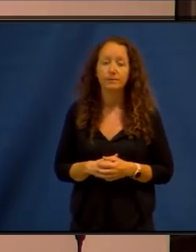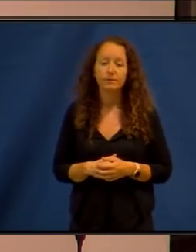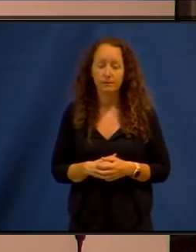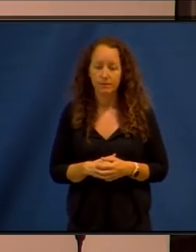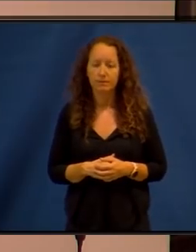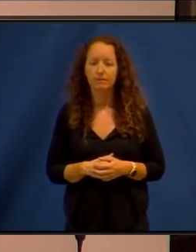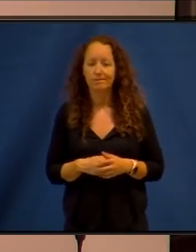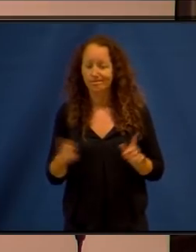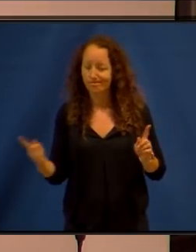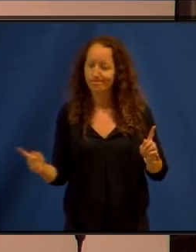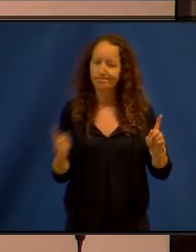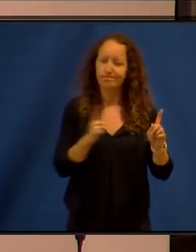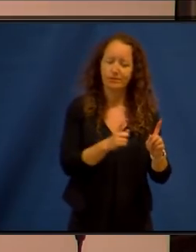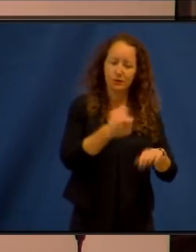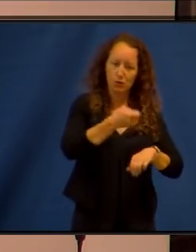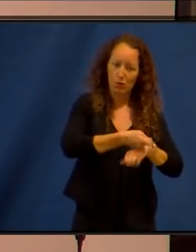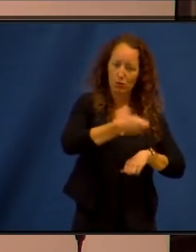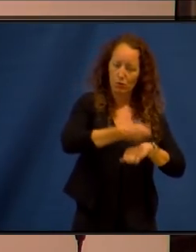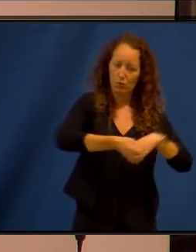a judge and present a case.